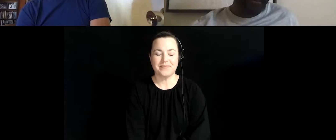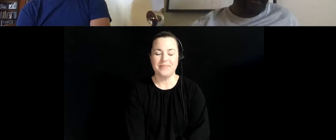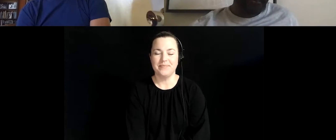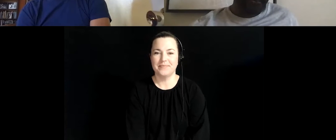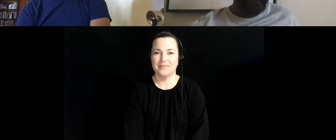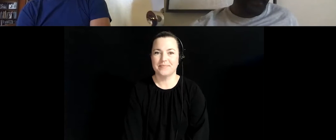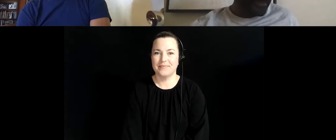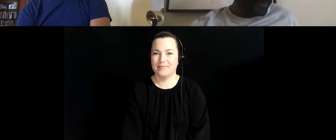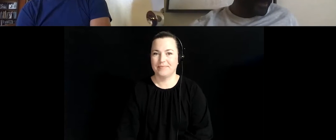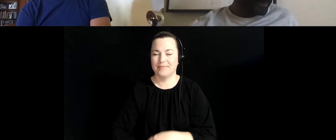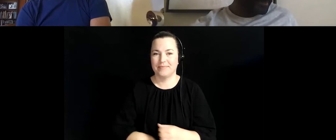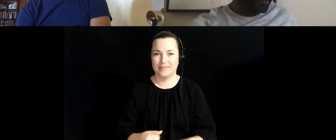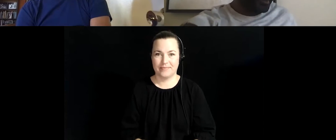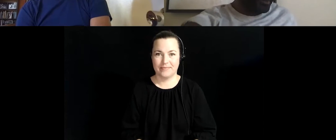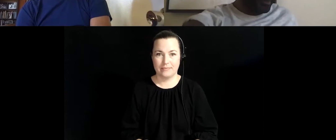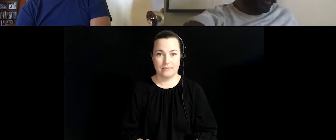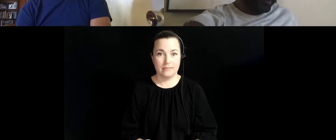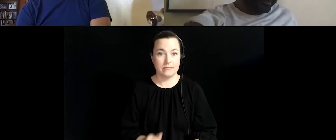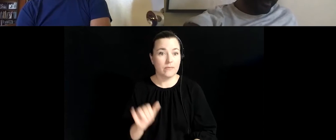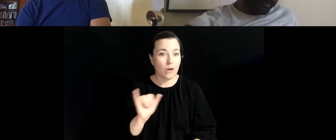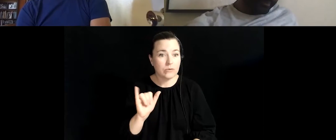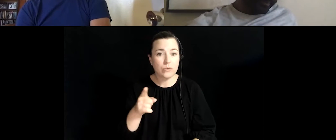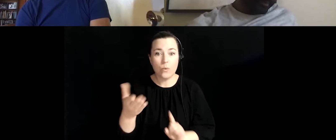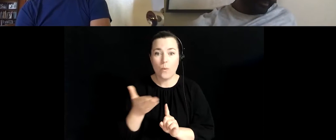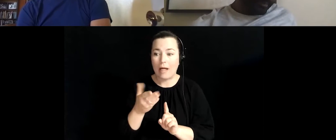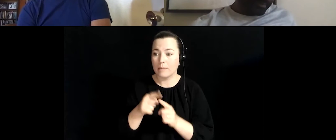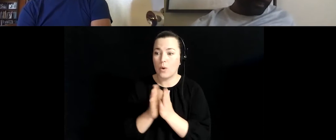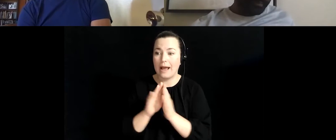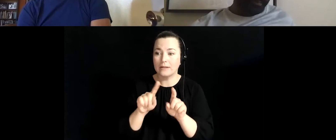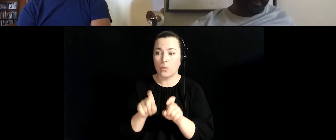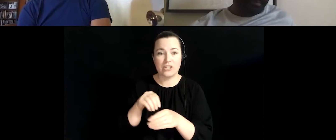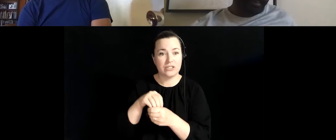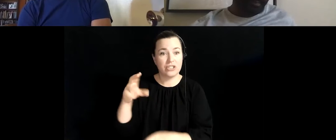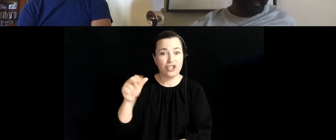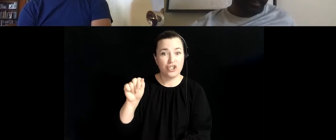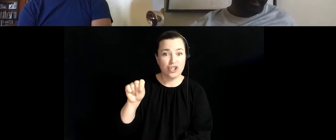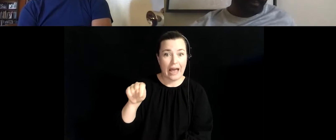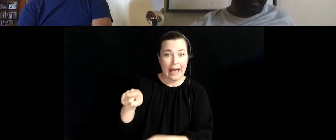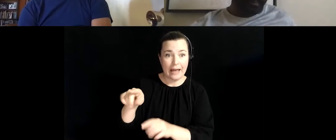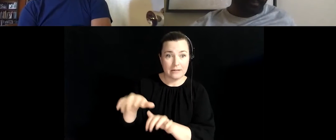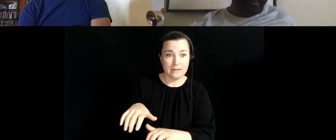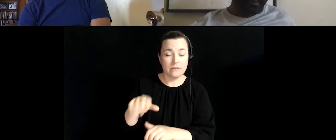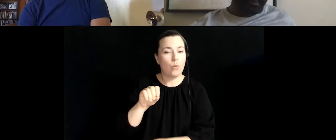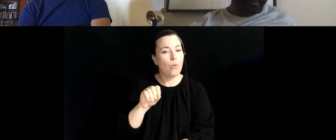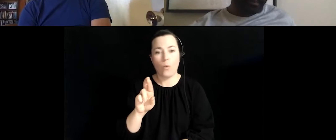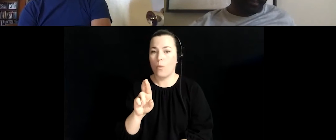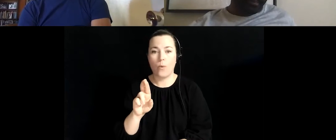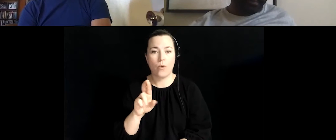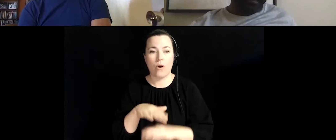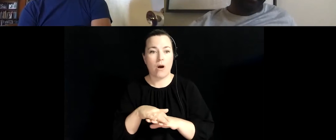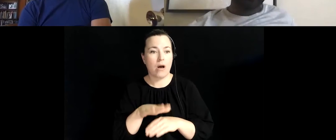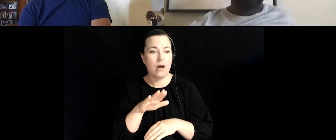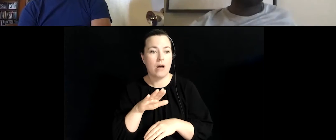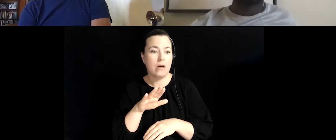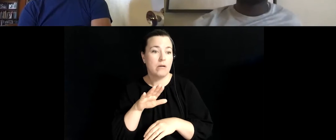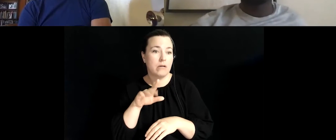And you're welcome to ask through the chat, or to just turn your camera and microphone on